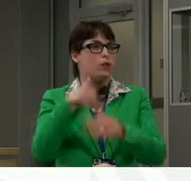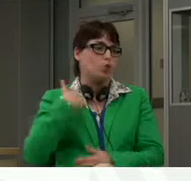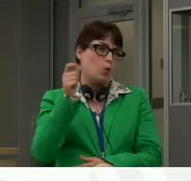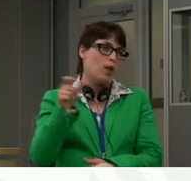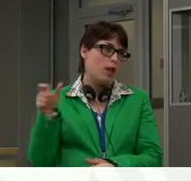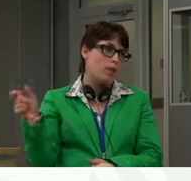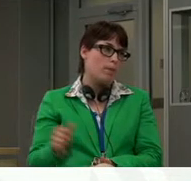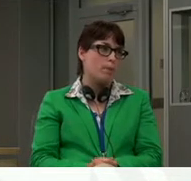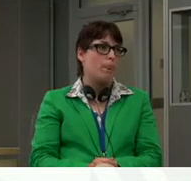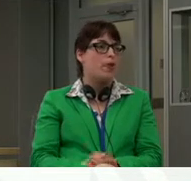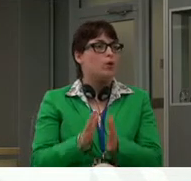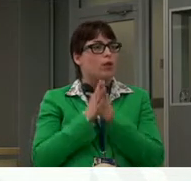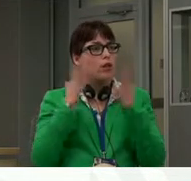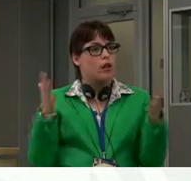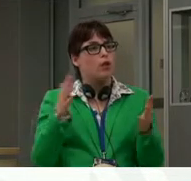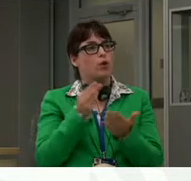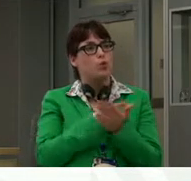to help the students as